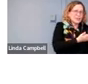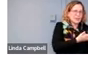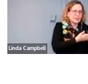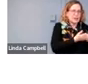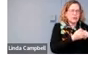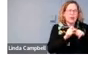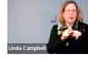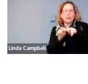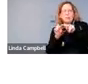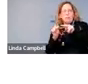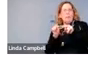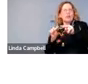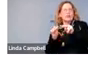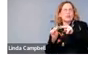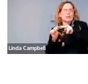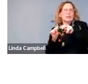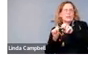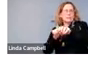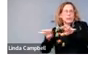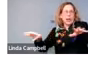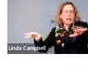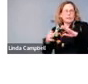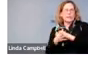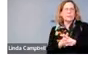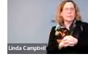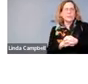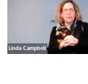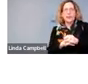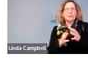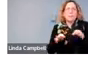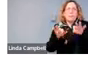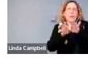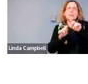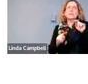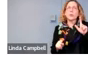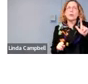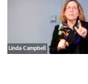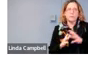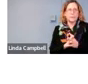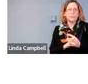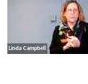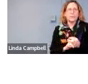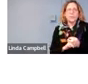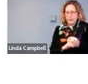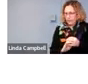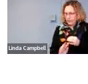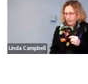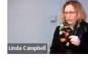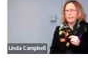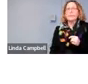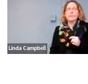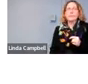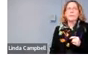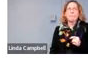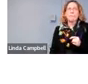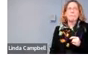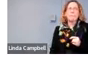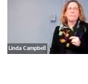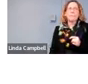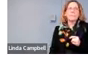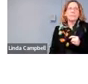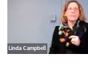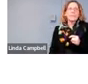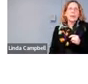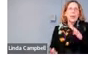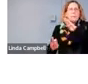want to have early detection. We want to be able to monitor the spread. And it's a very important tool, as I said, throughout the